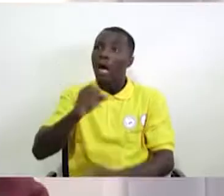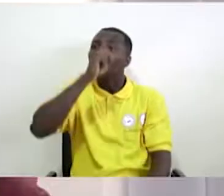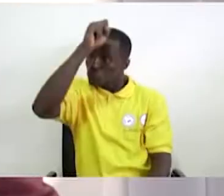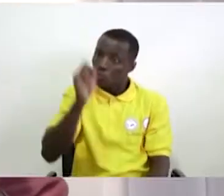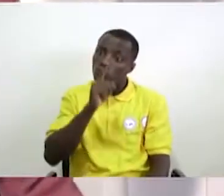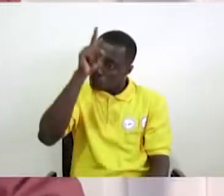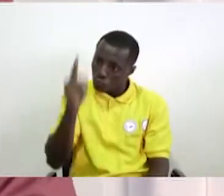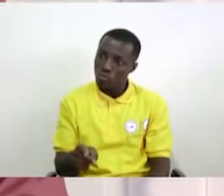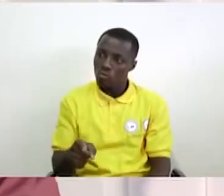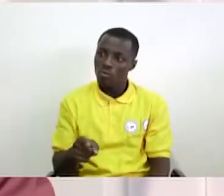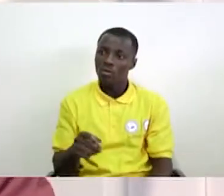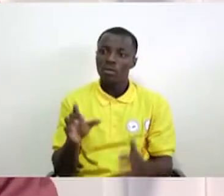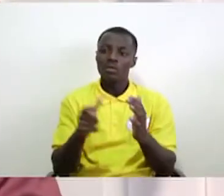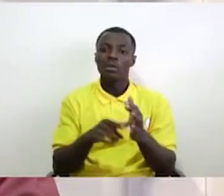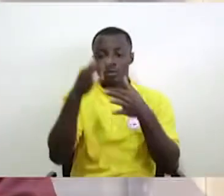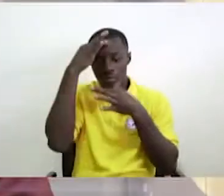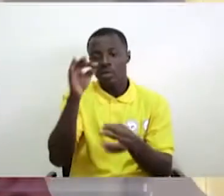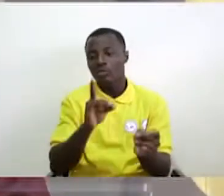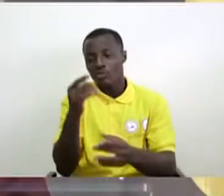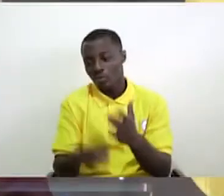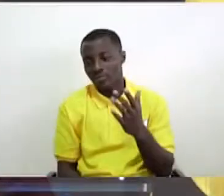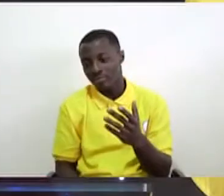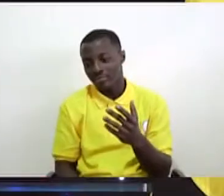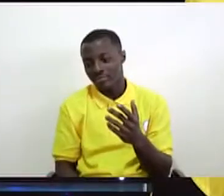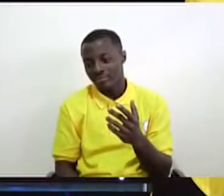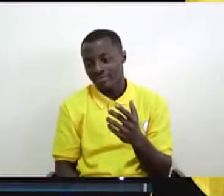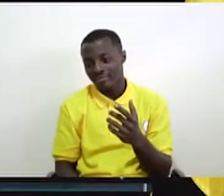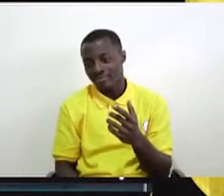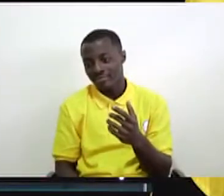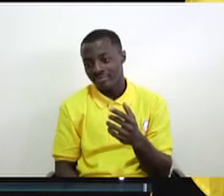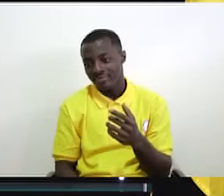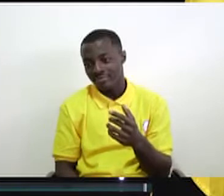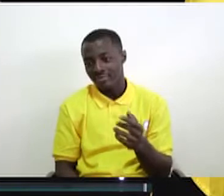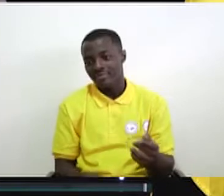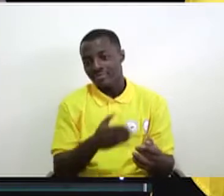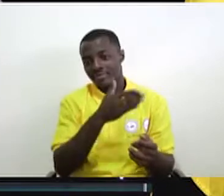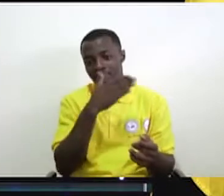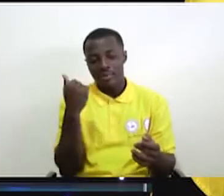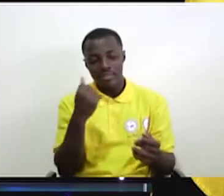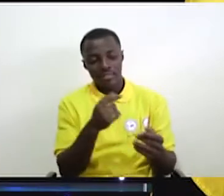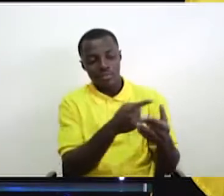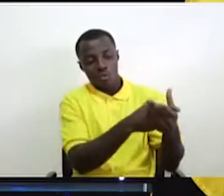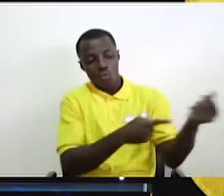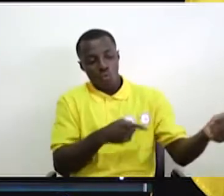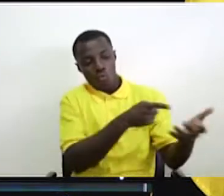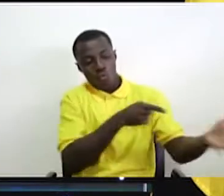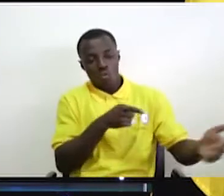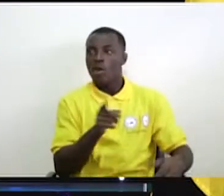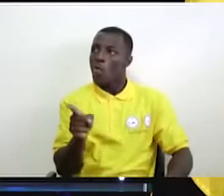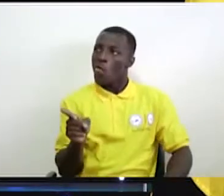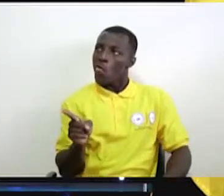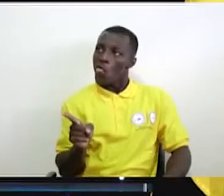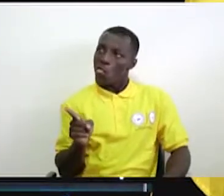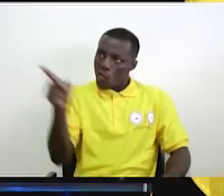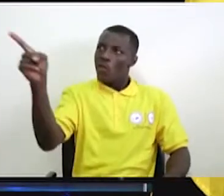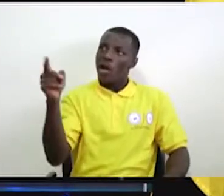we wu ankasa no, they decided that let us just punch the side with the spear and let's see what will happen.